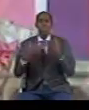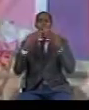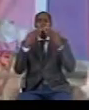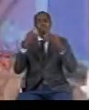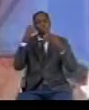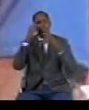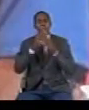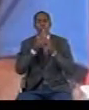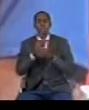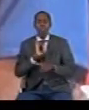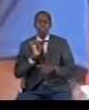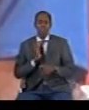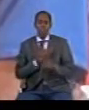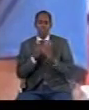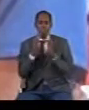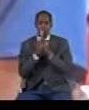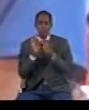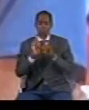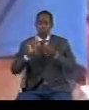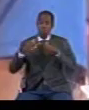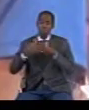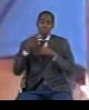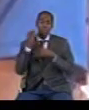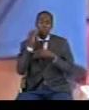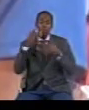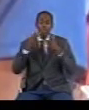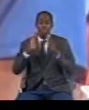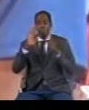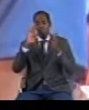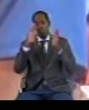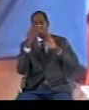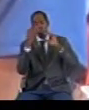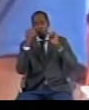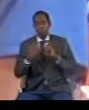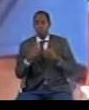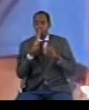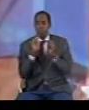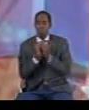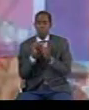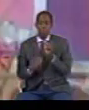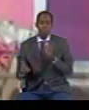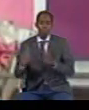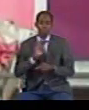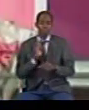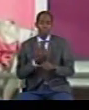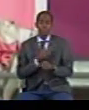answered our prayer. As we go tonight, we pray that your presence and power will go with every one of us. Be